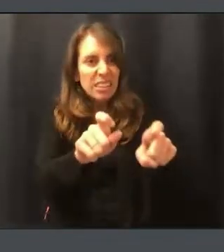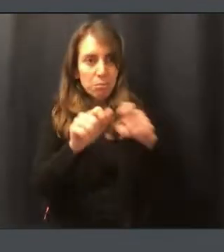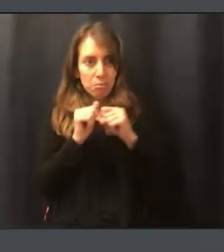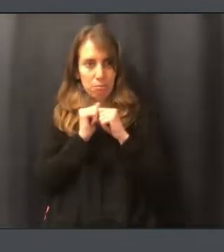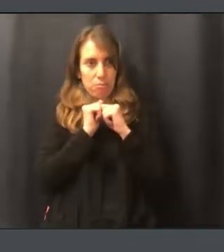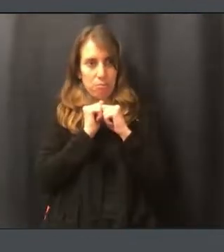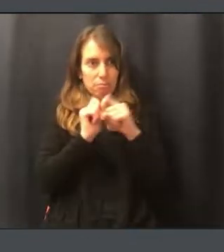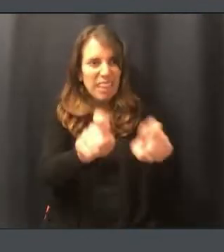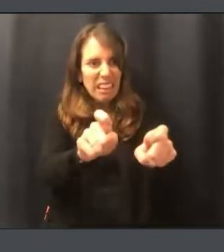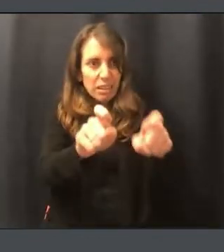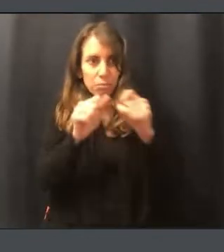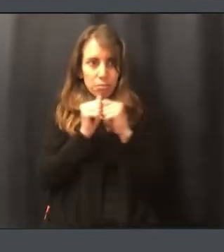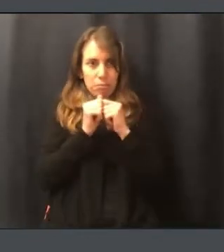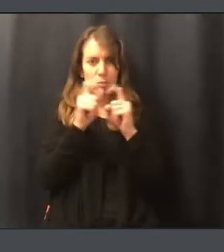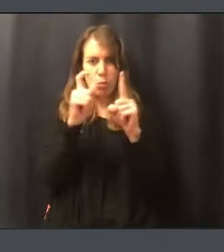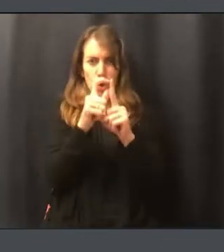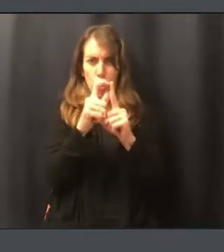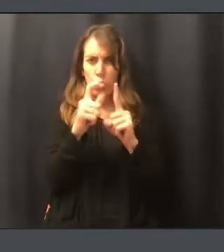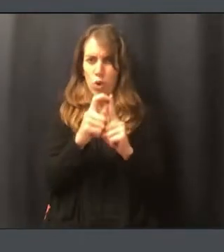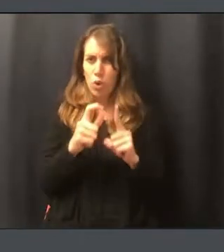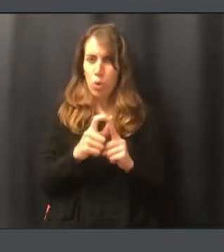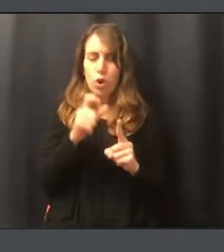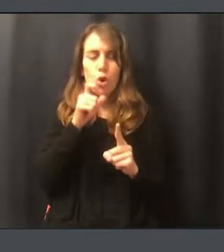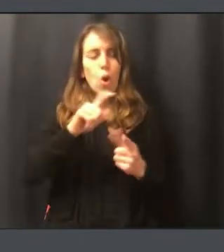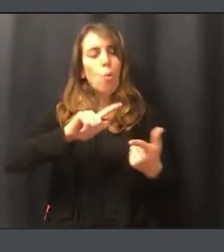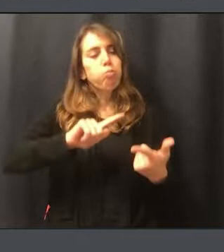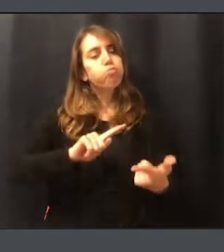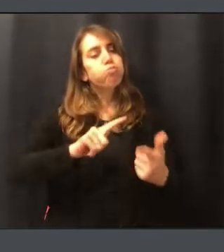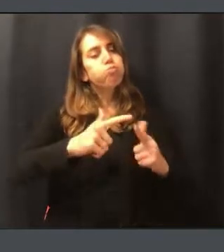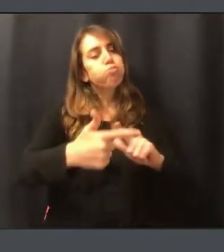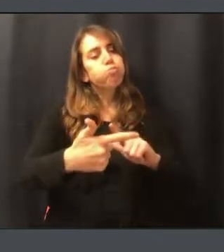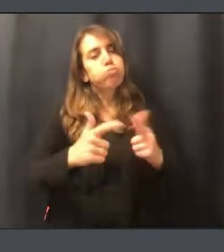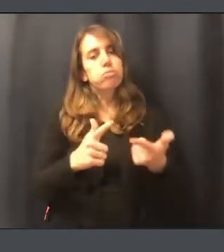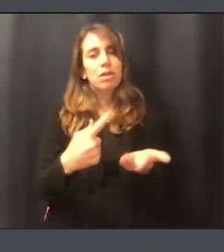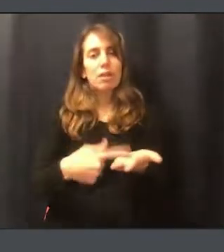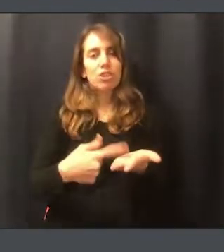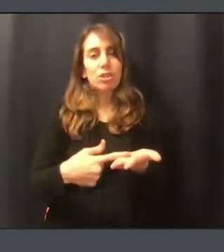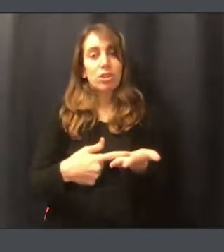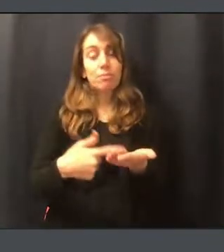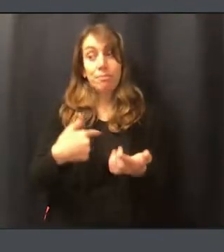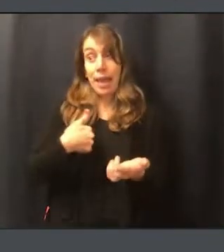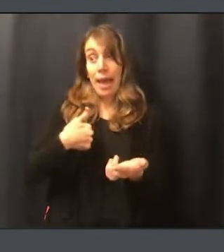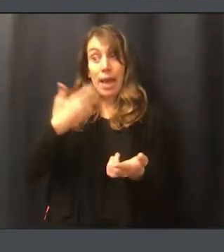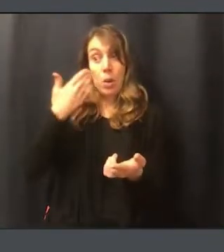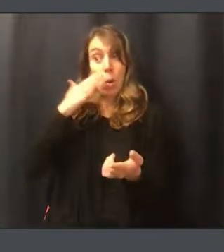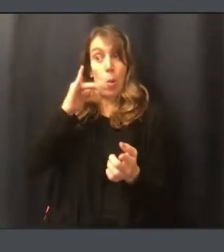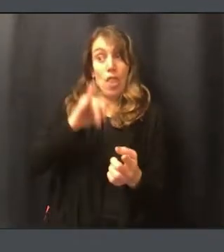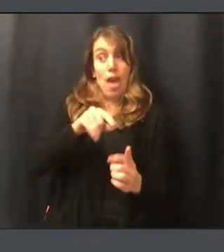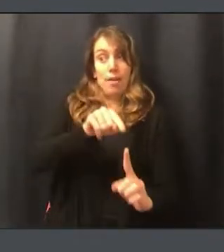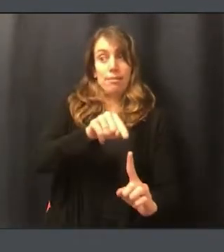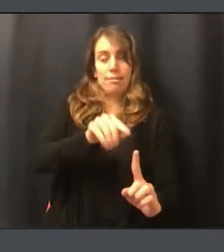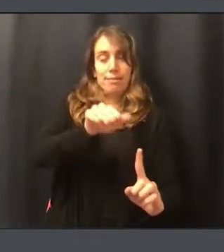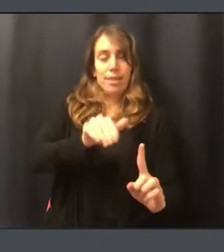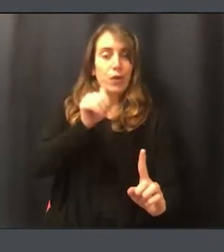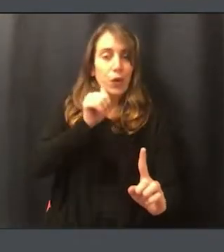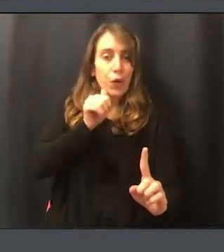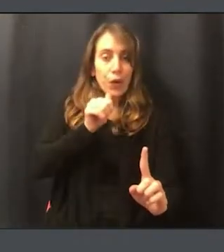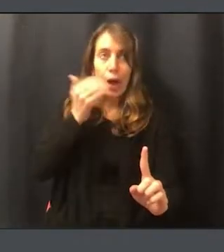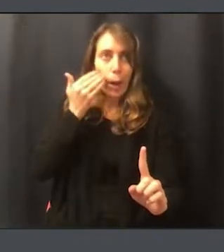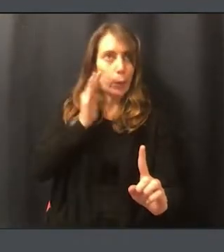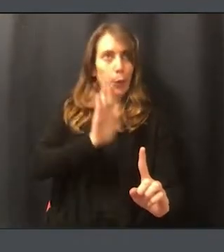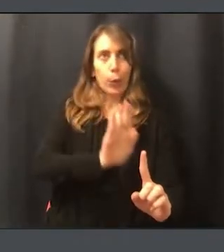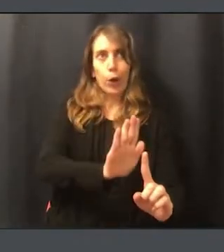this little girl or his or her parents, but yes, it's